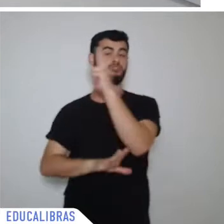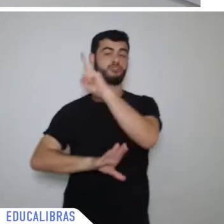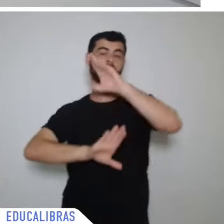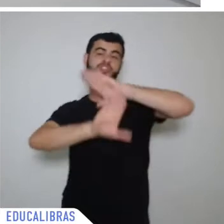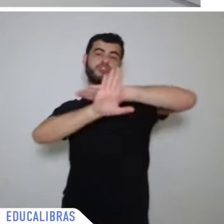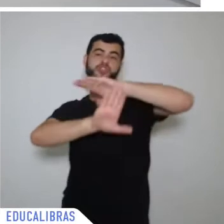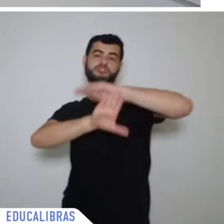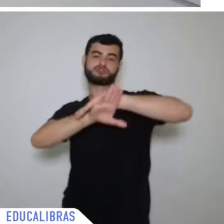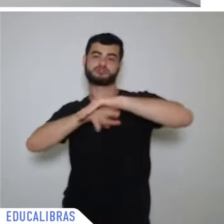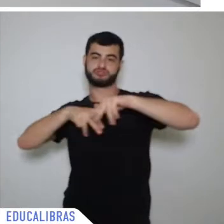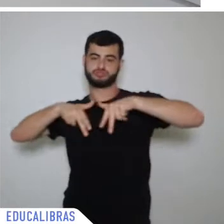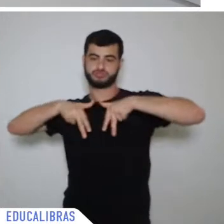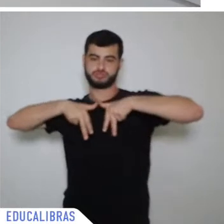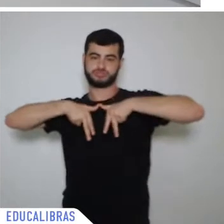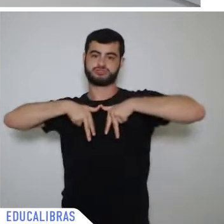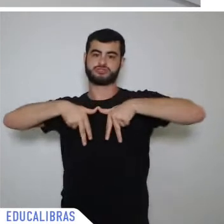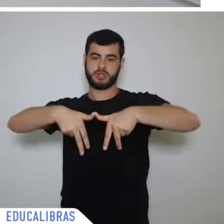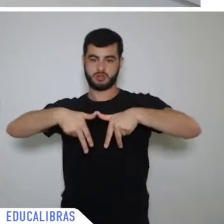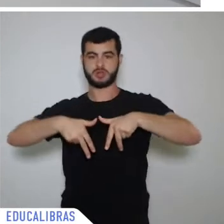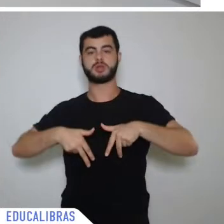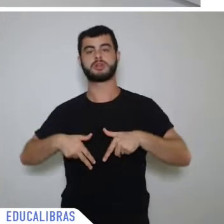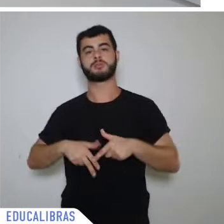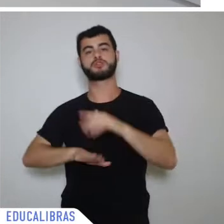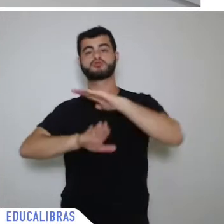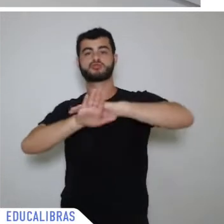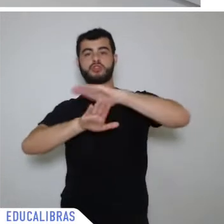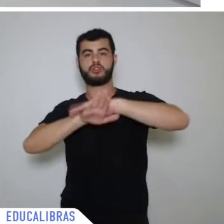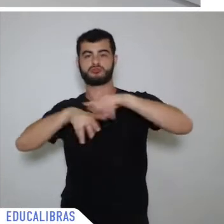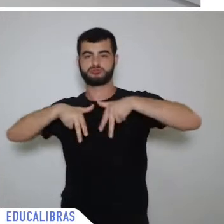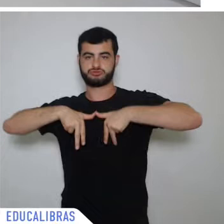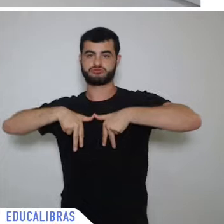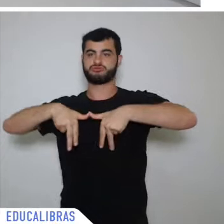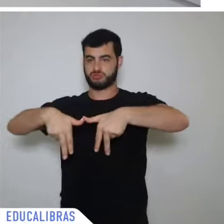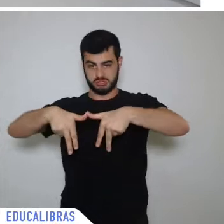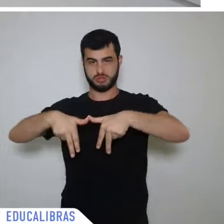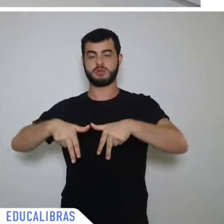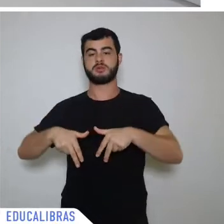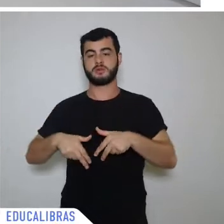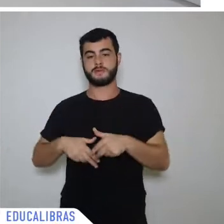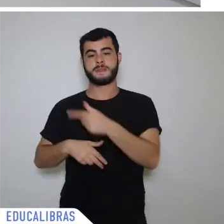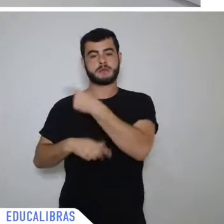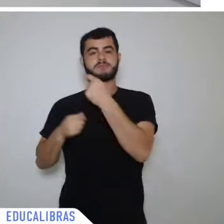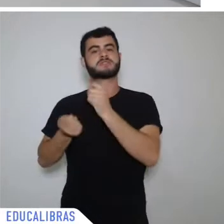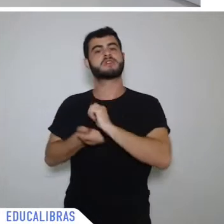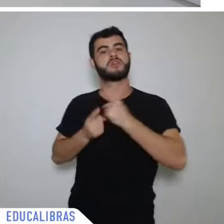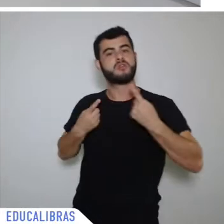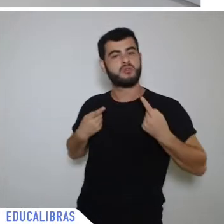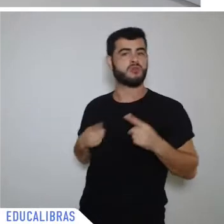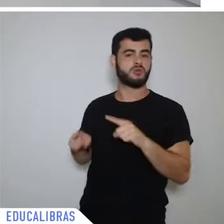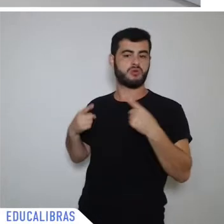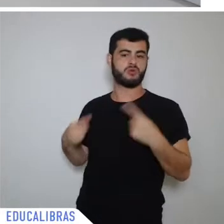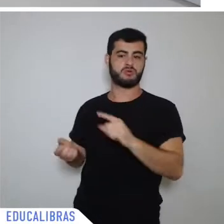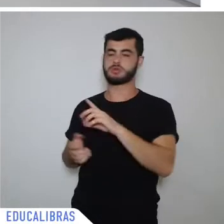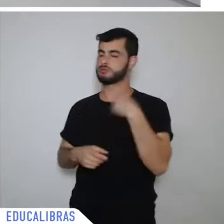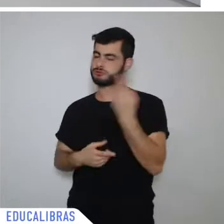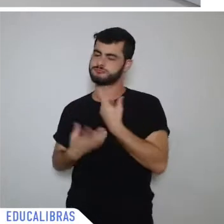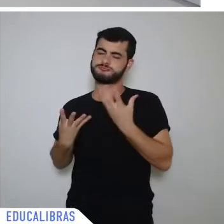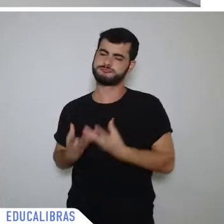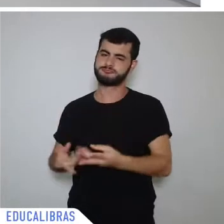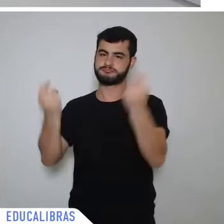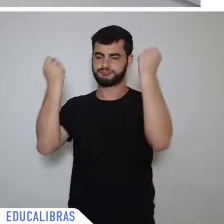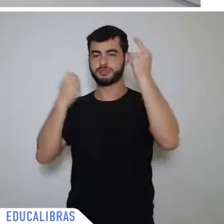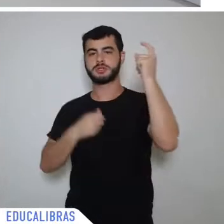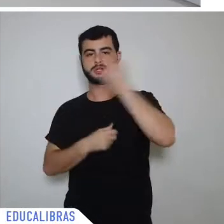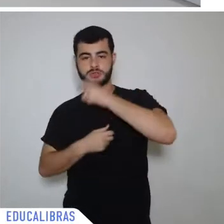they invented the gender ideology such as a supposed ideology